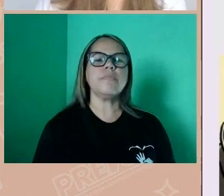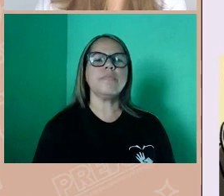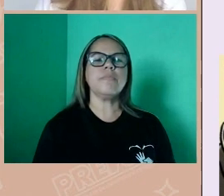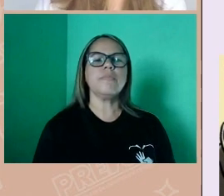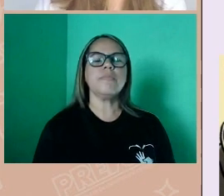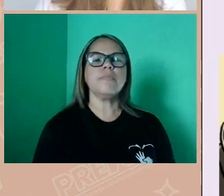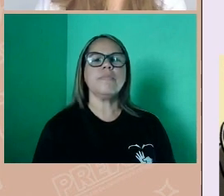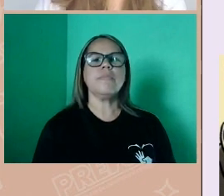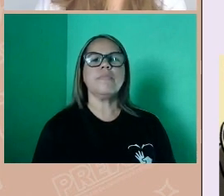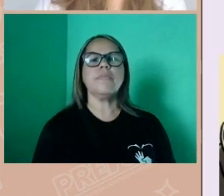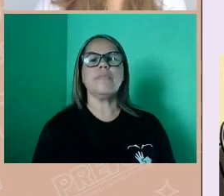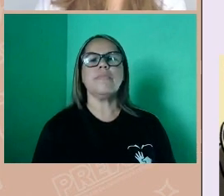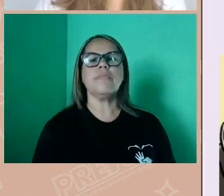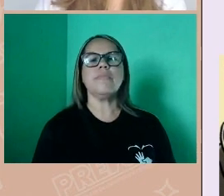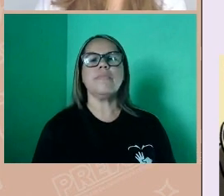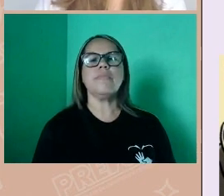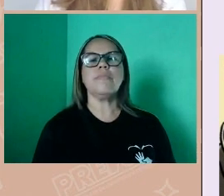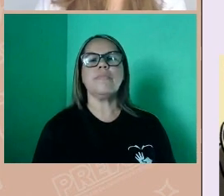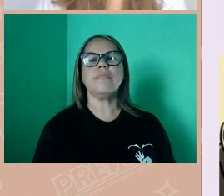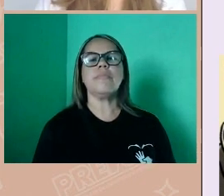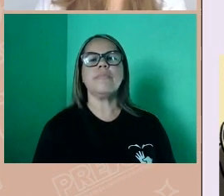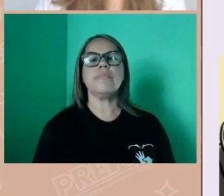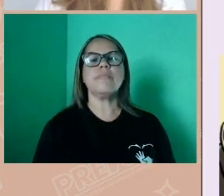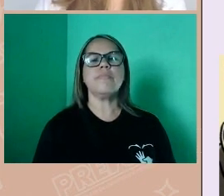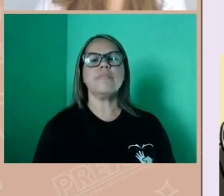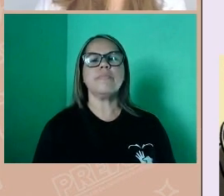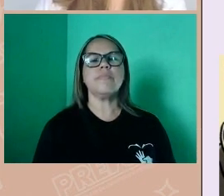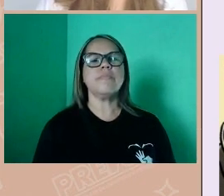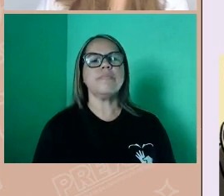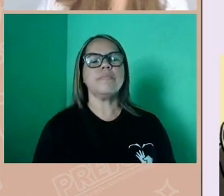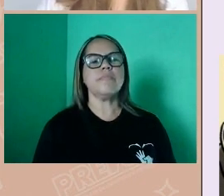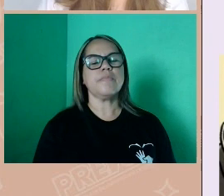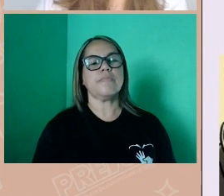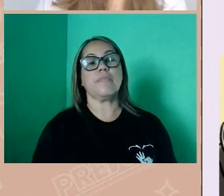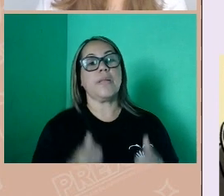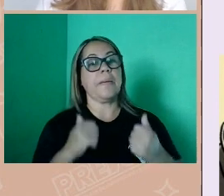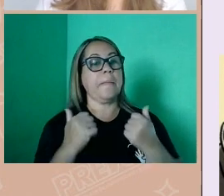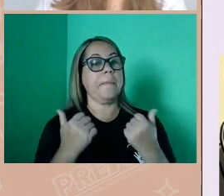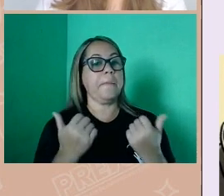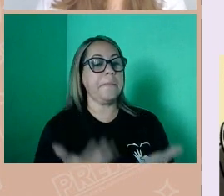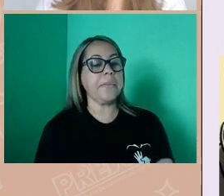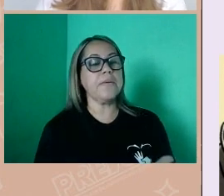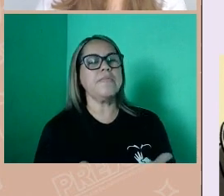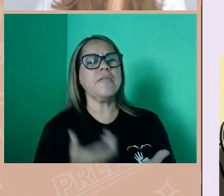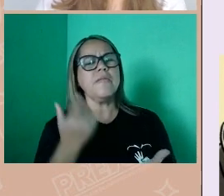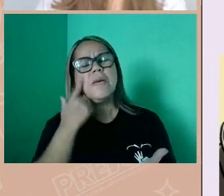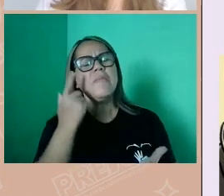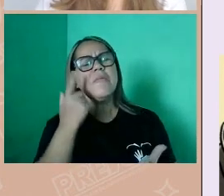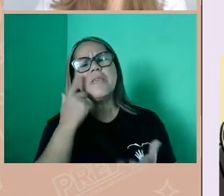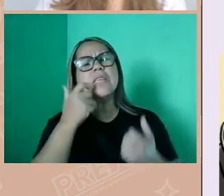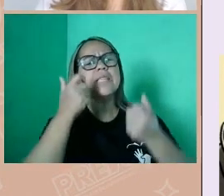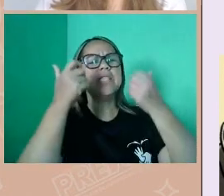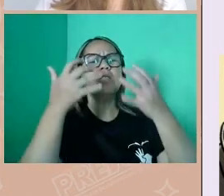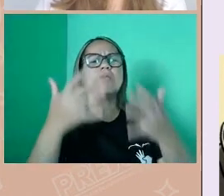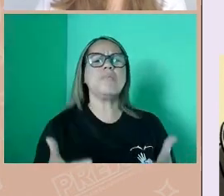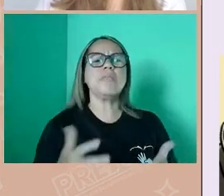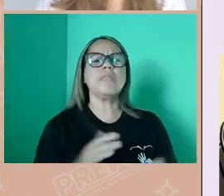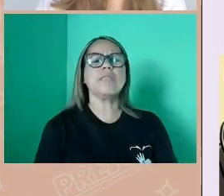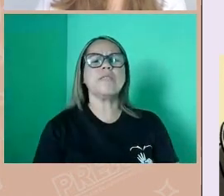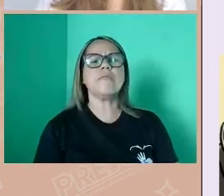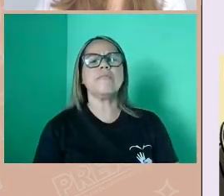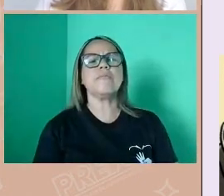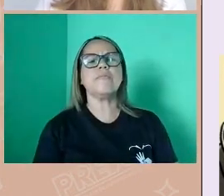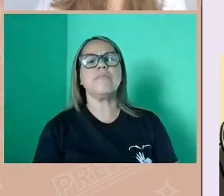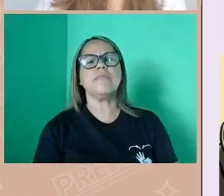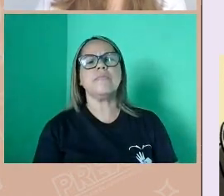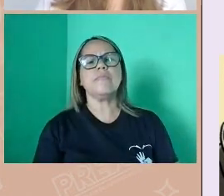which overthrew the US government bom tudo isso vamos ver o ele tá dizendo aqui The Handmaid's Tale